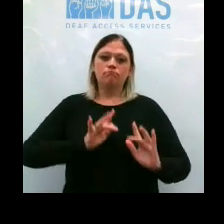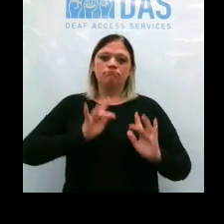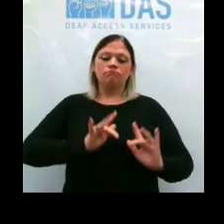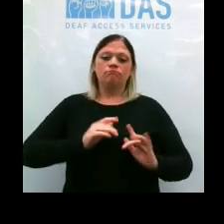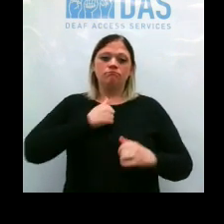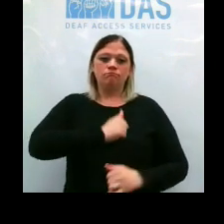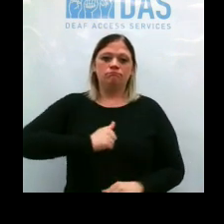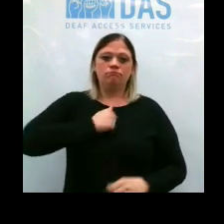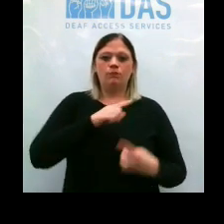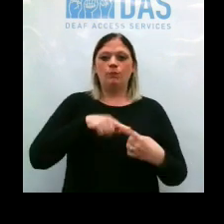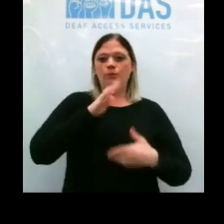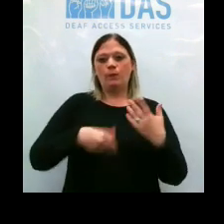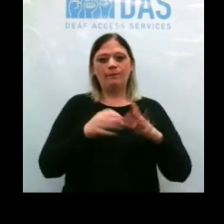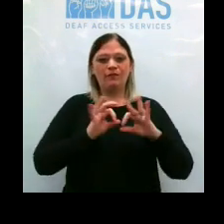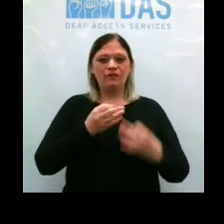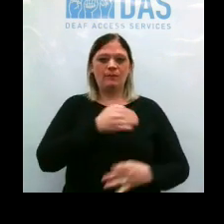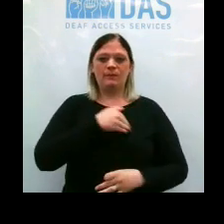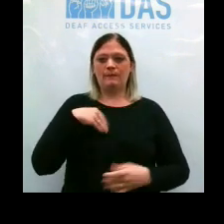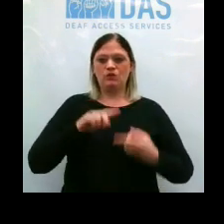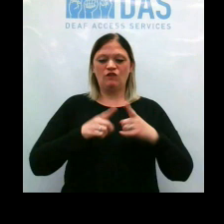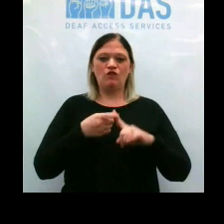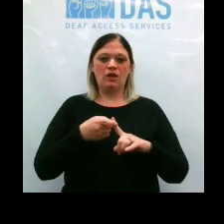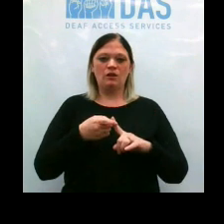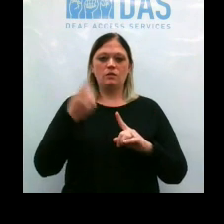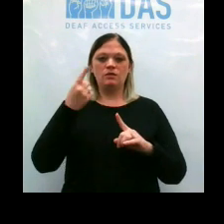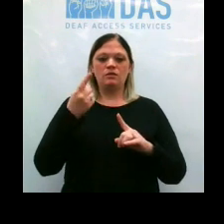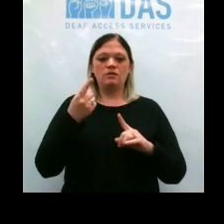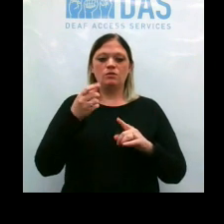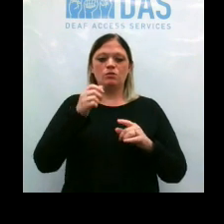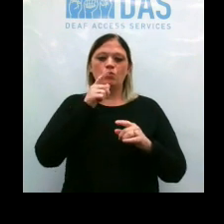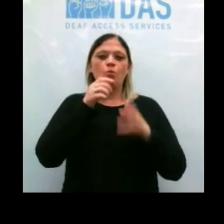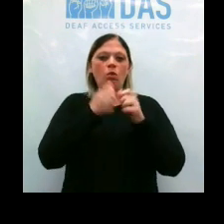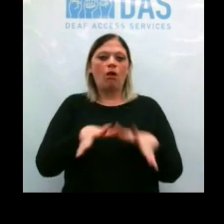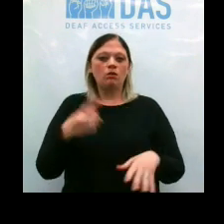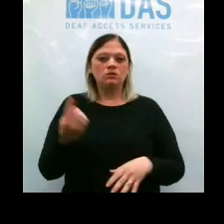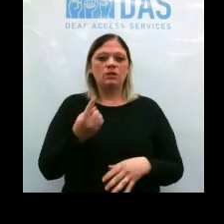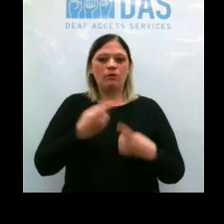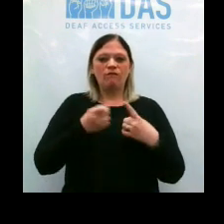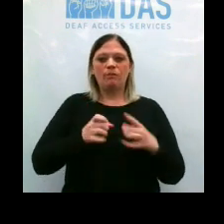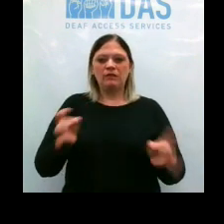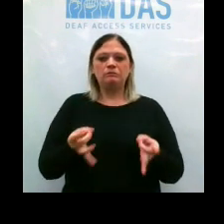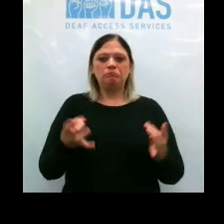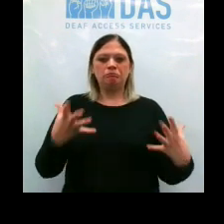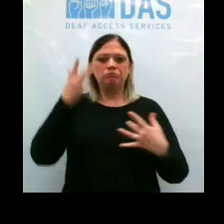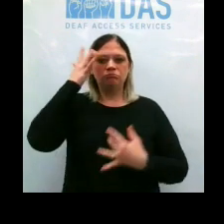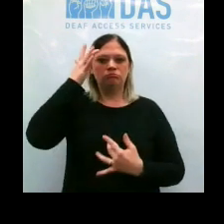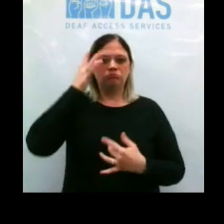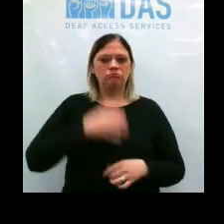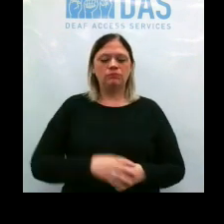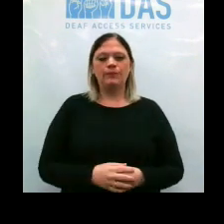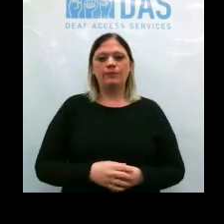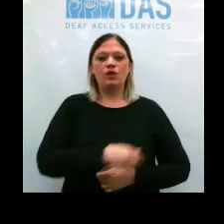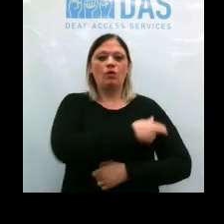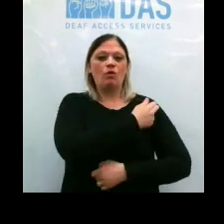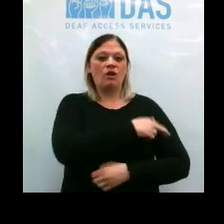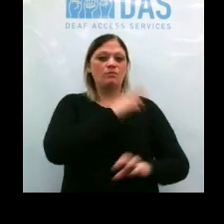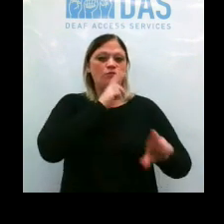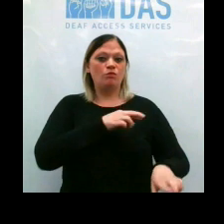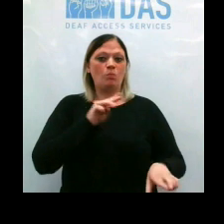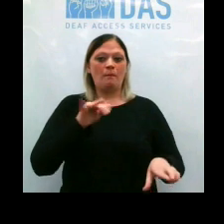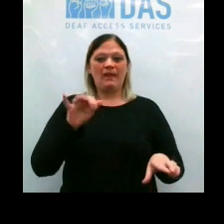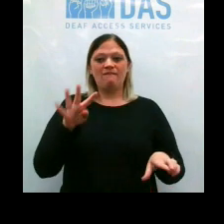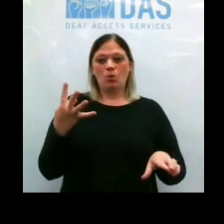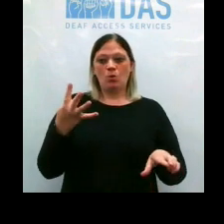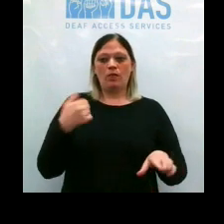of the family members and friends of those who have deceased from this terrible illness. Hospital report for May 4th, we have some very